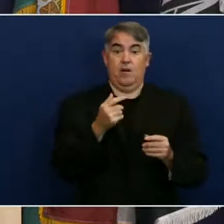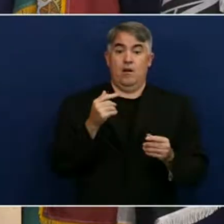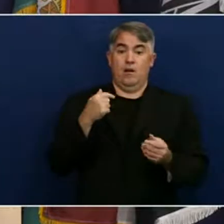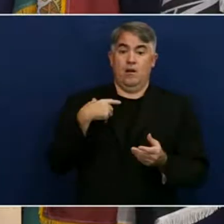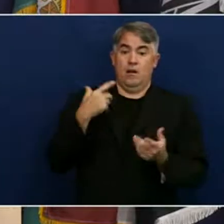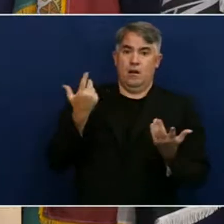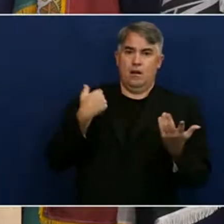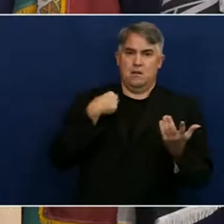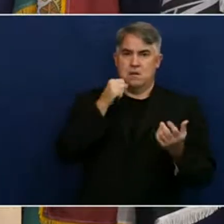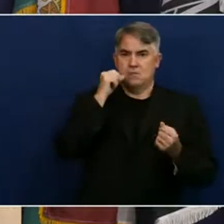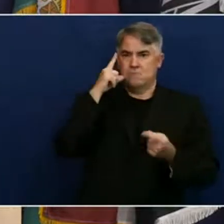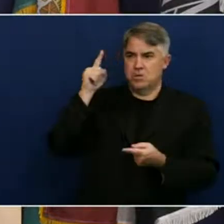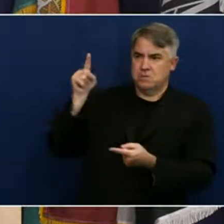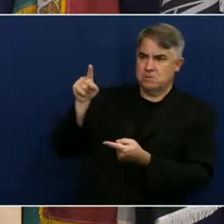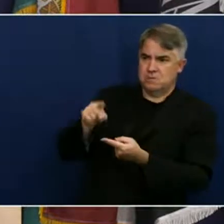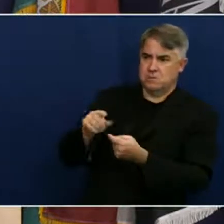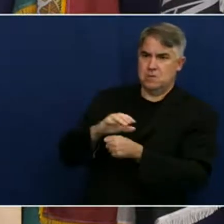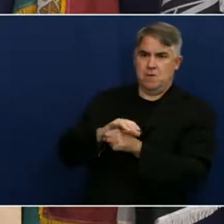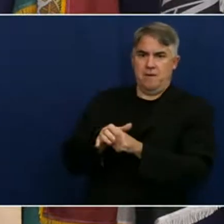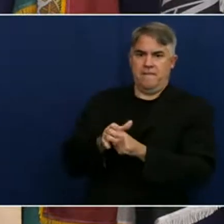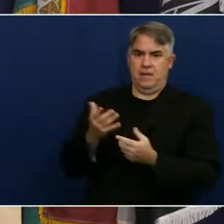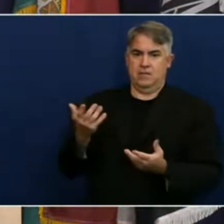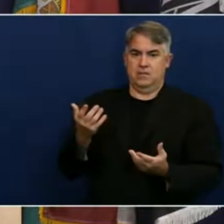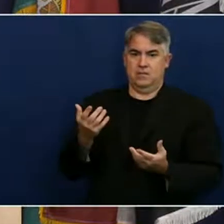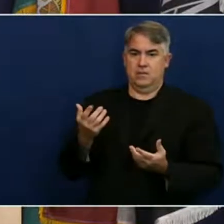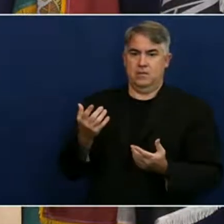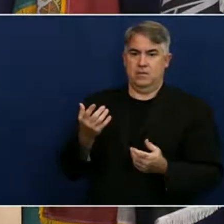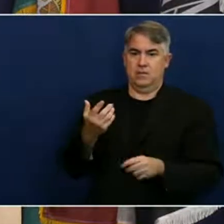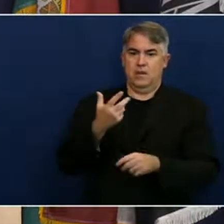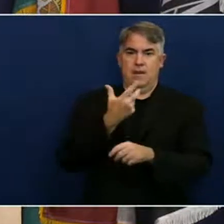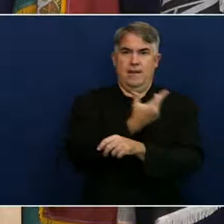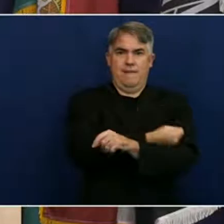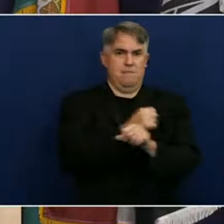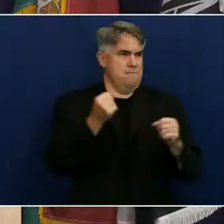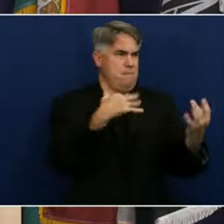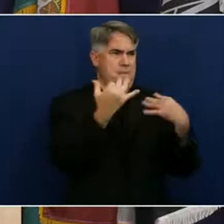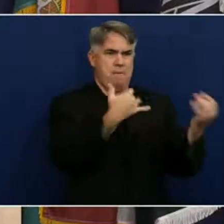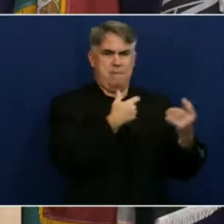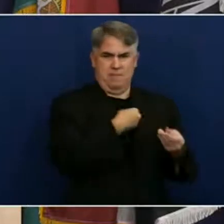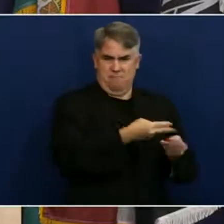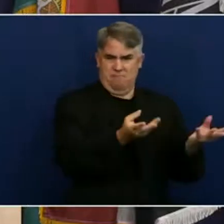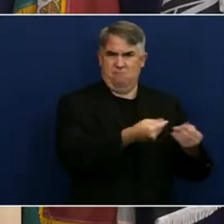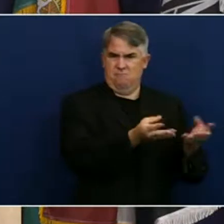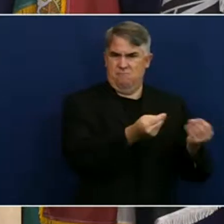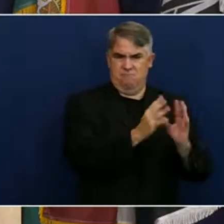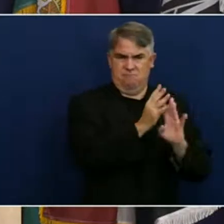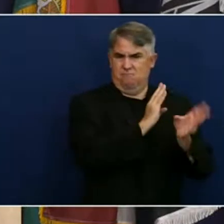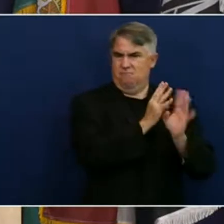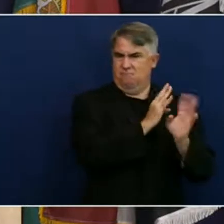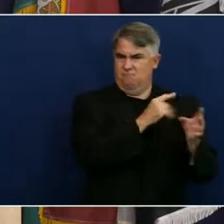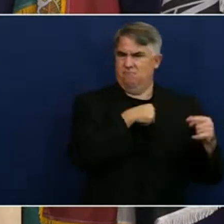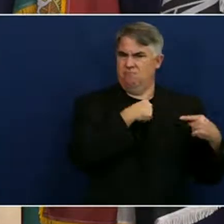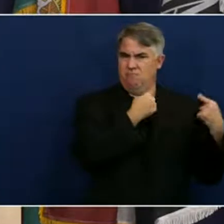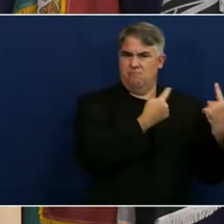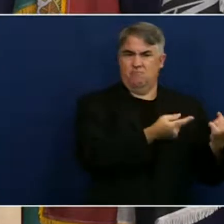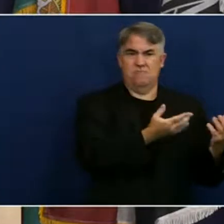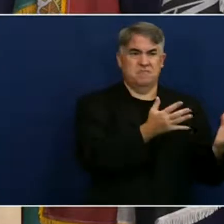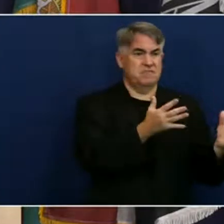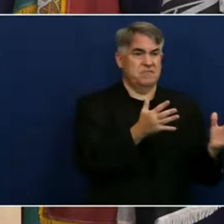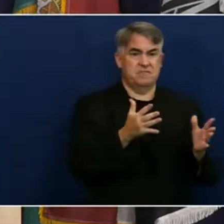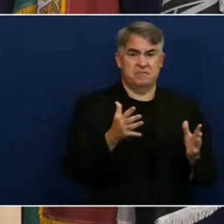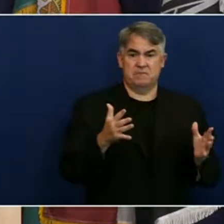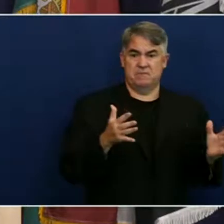had a large section of the population that was very, very motivated and very eager to get vaccinated, and we all lived through